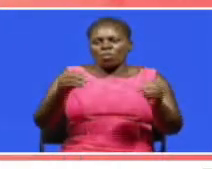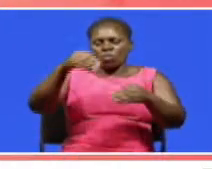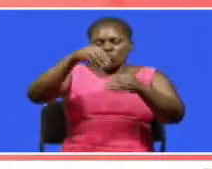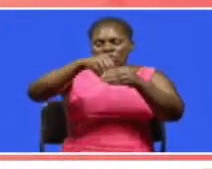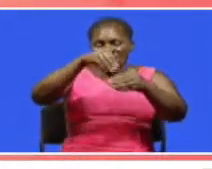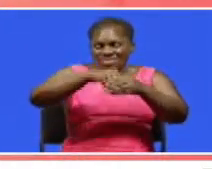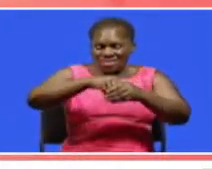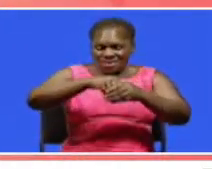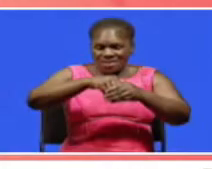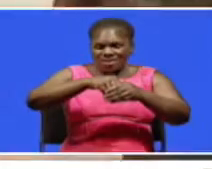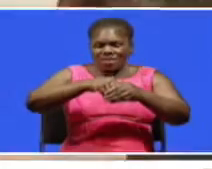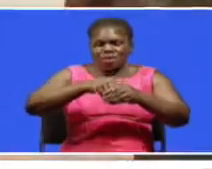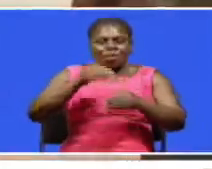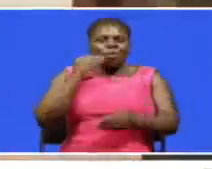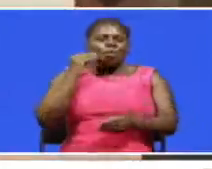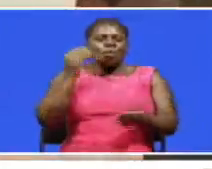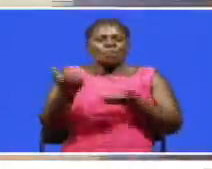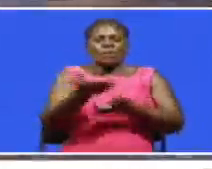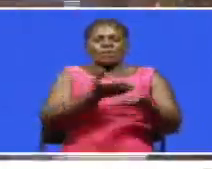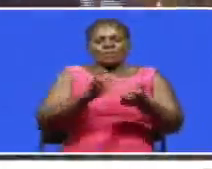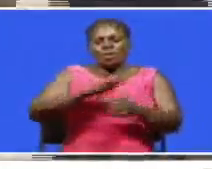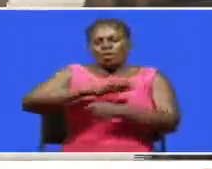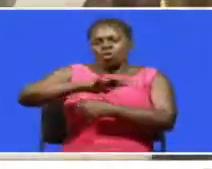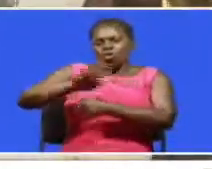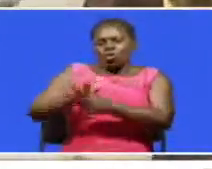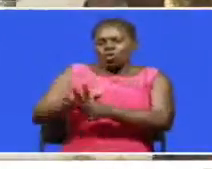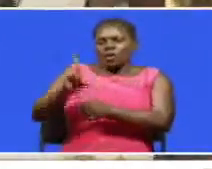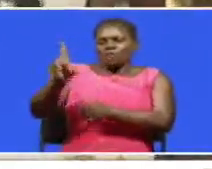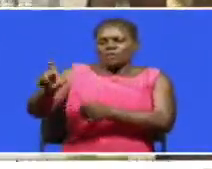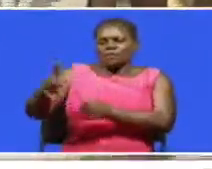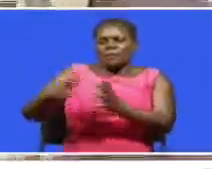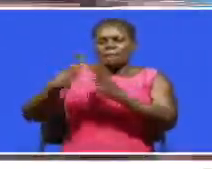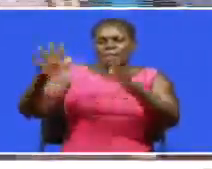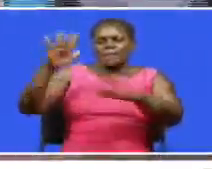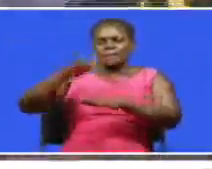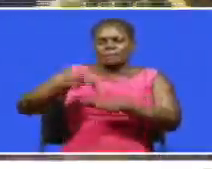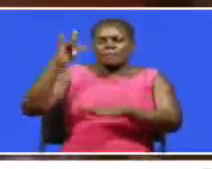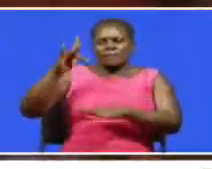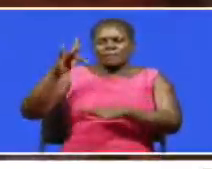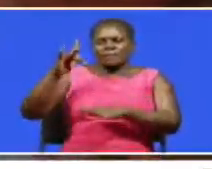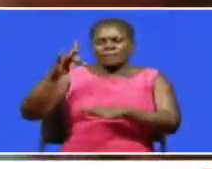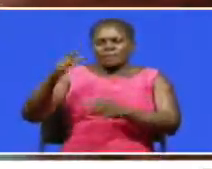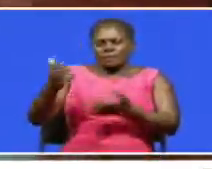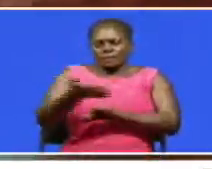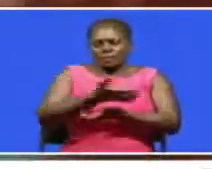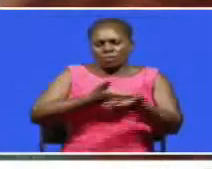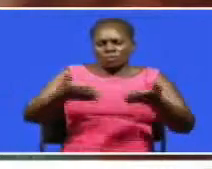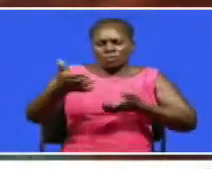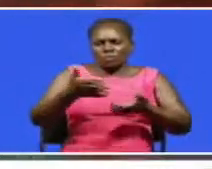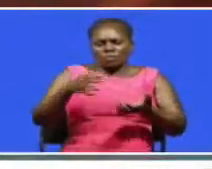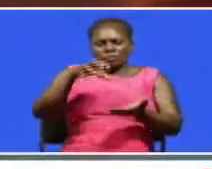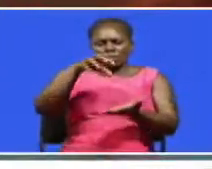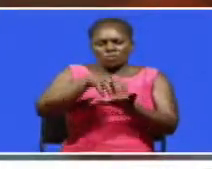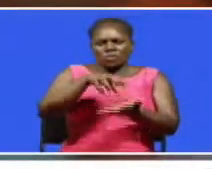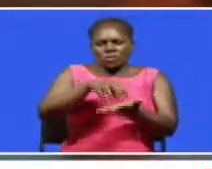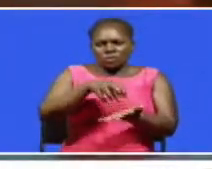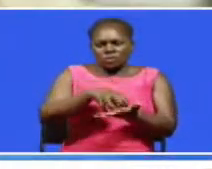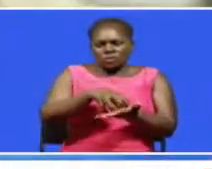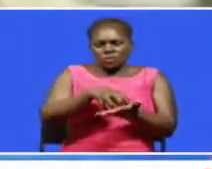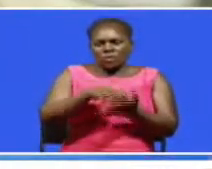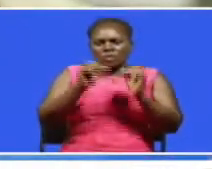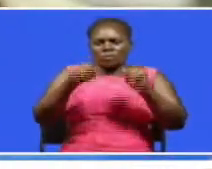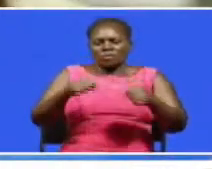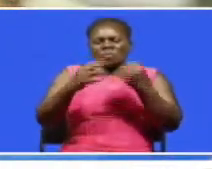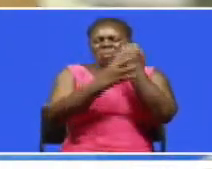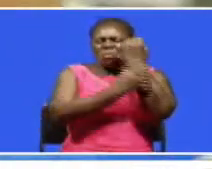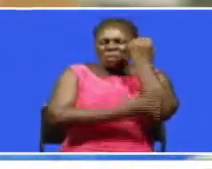within domestic economy. The COVID-19 pandemic was a huge blow to African economies, a situation that is bound to